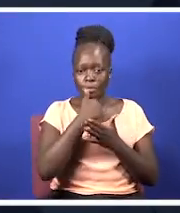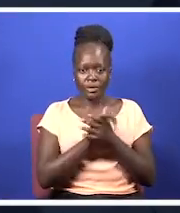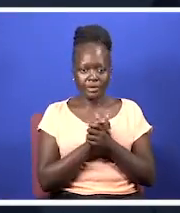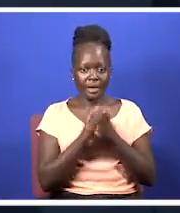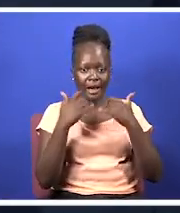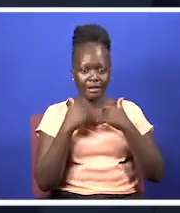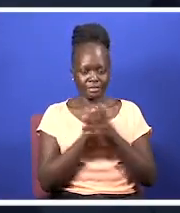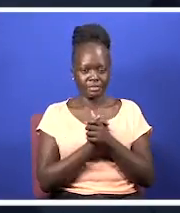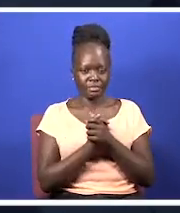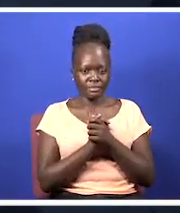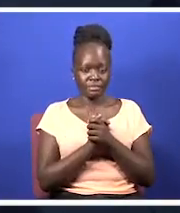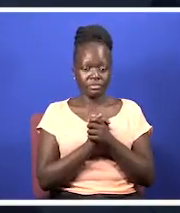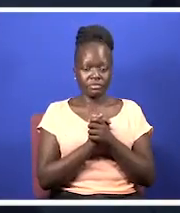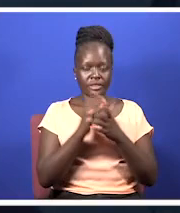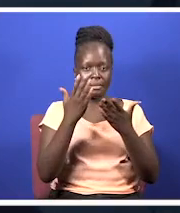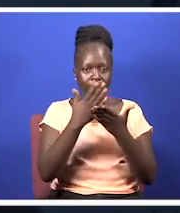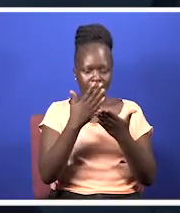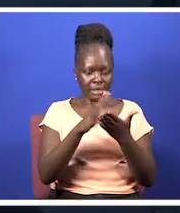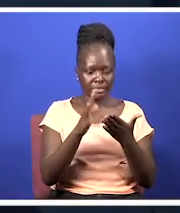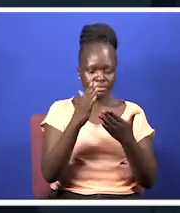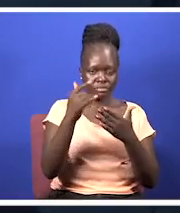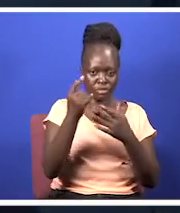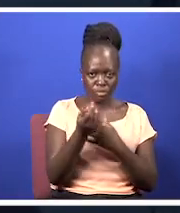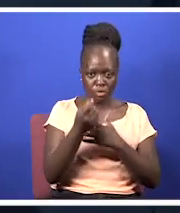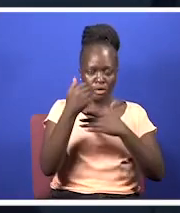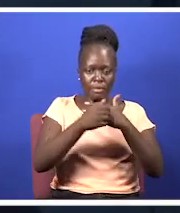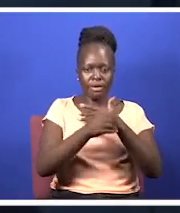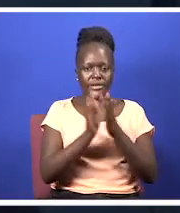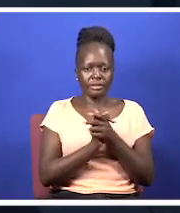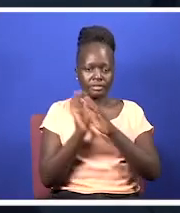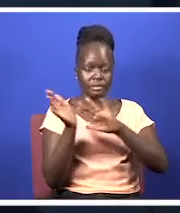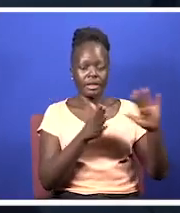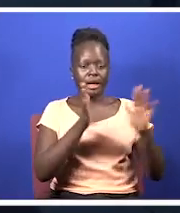Communion comprises of a piece of bread and the holy